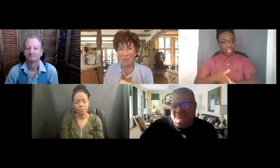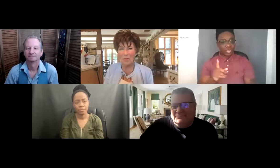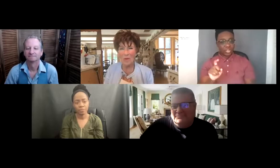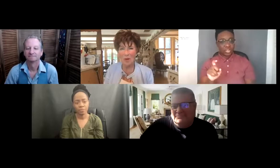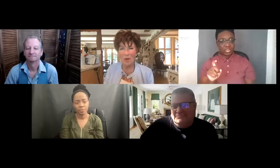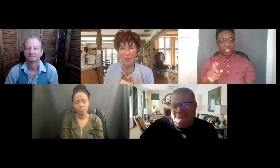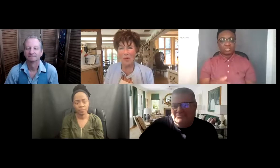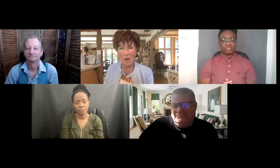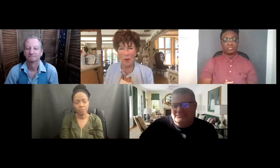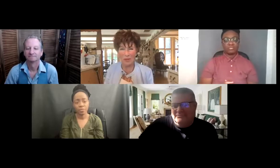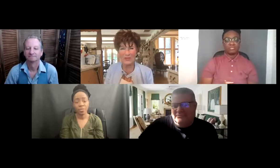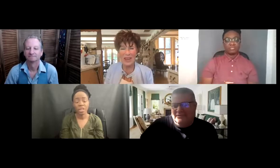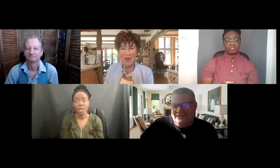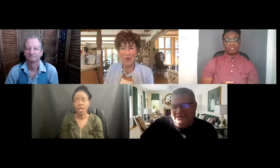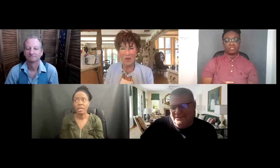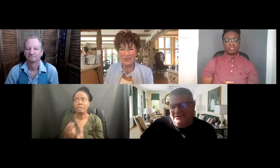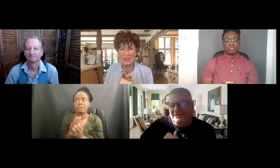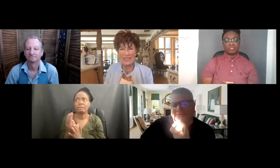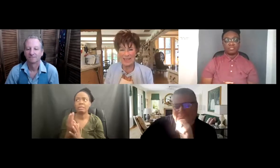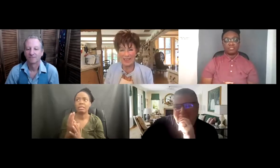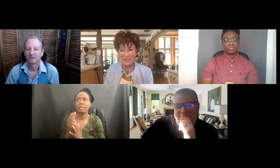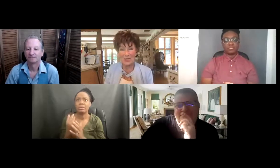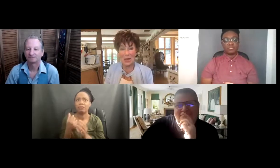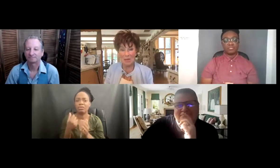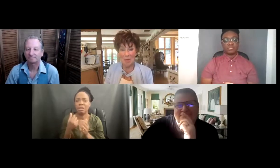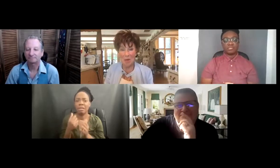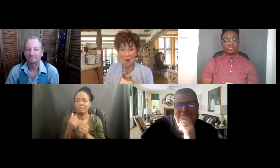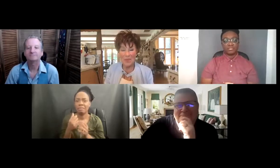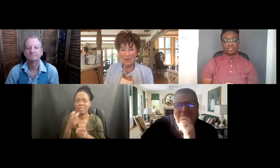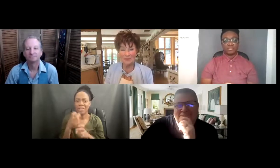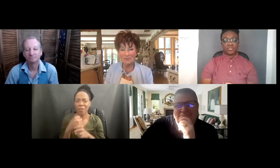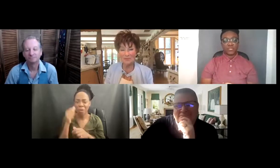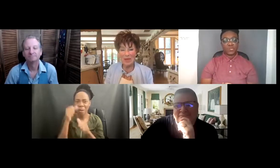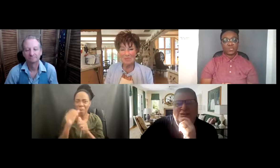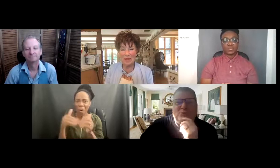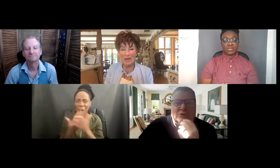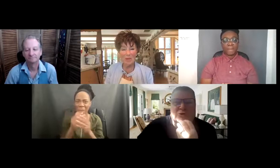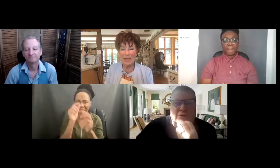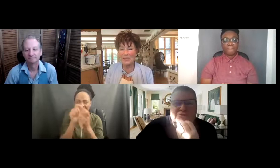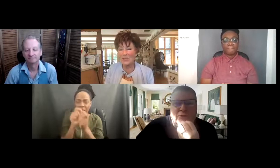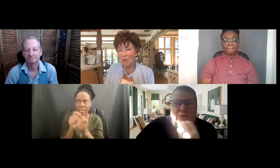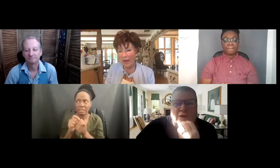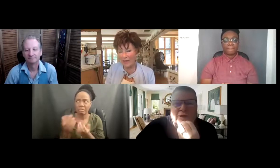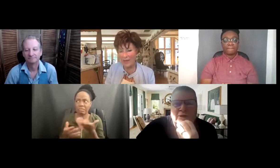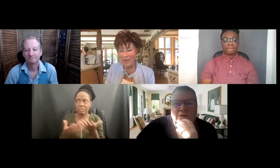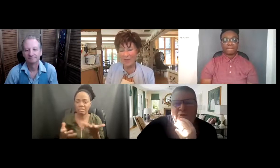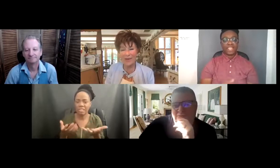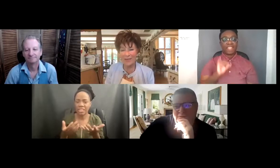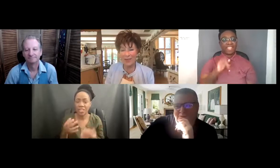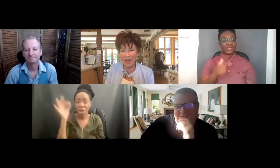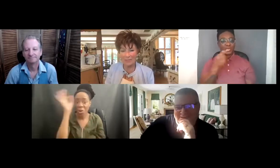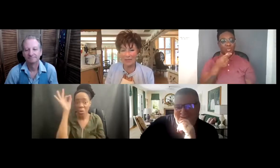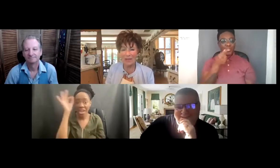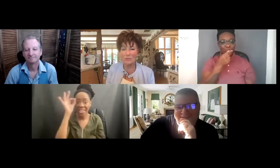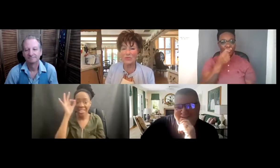trouble remember all these details anymore. That's what Google is for. We had no idea